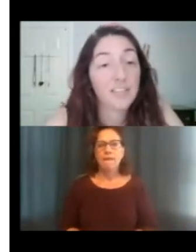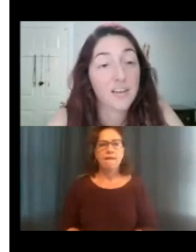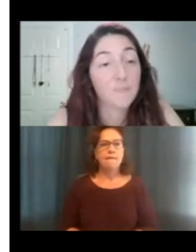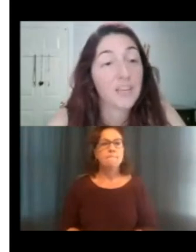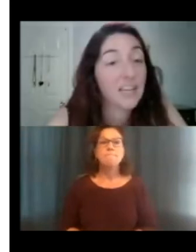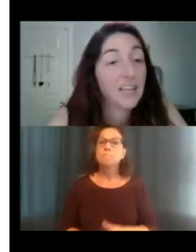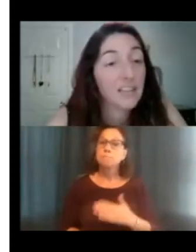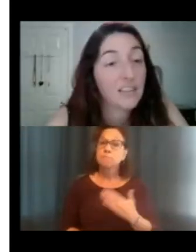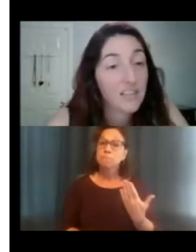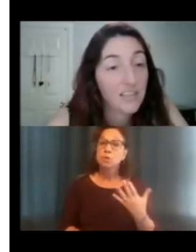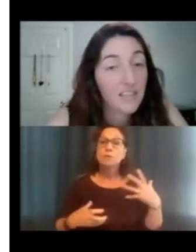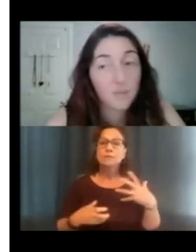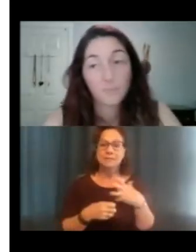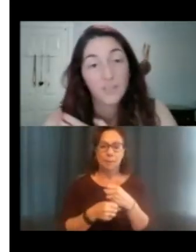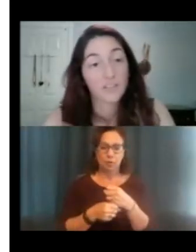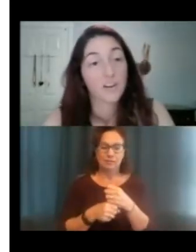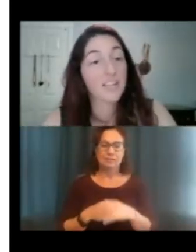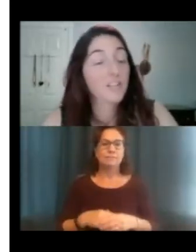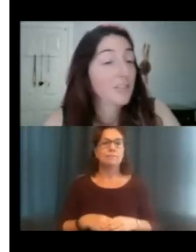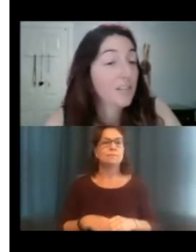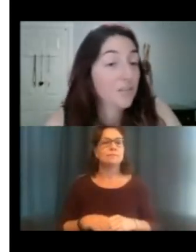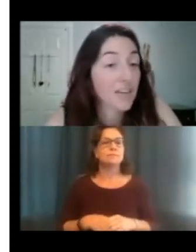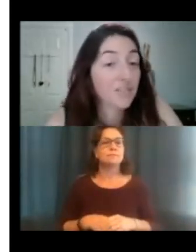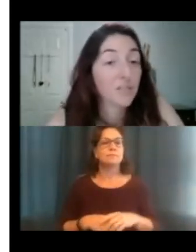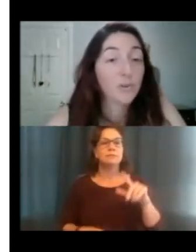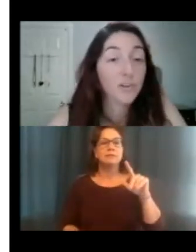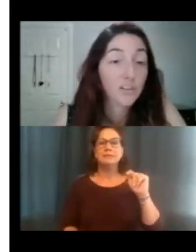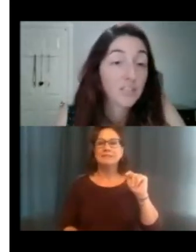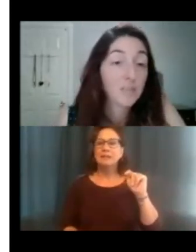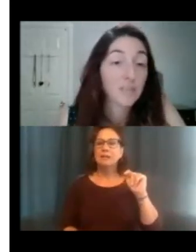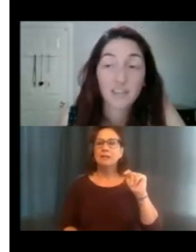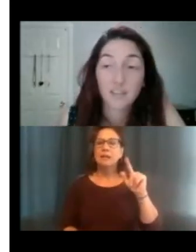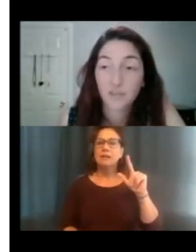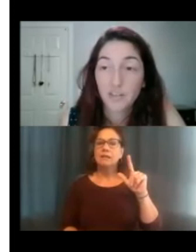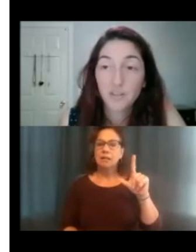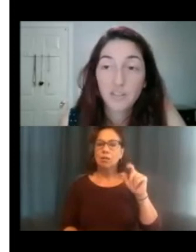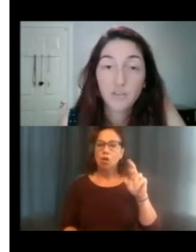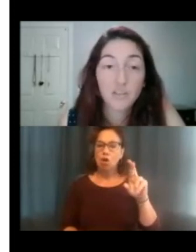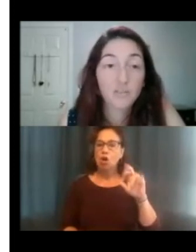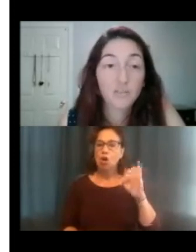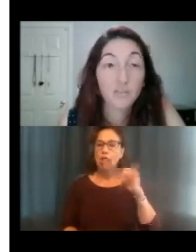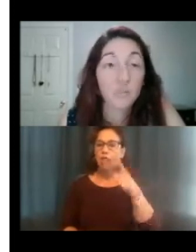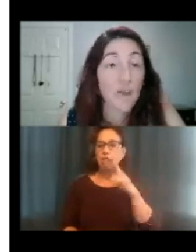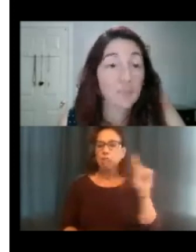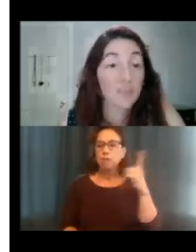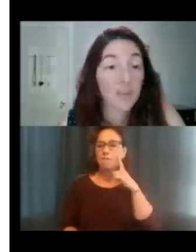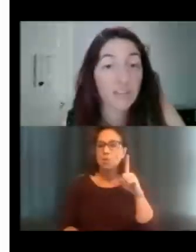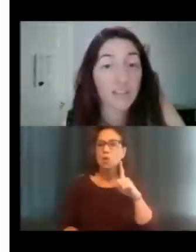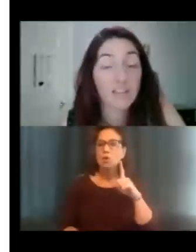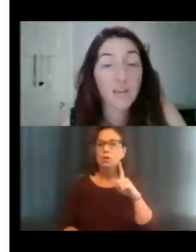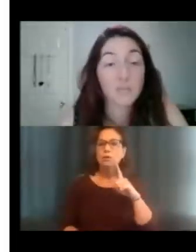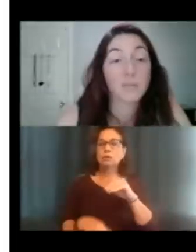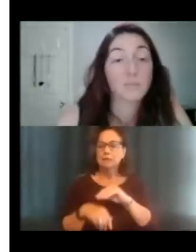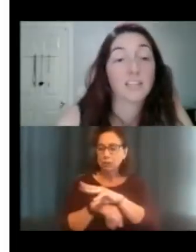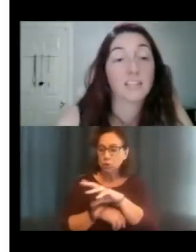So in sum, the targeted lucidity reactivation protocol seems effective for inducing lucid dreams, and perhaps